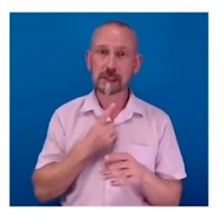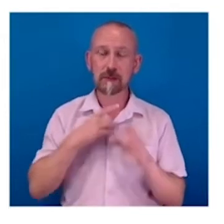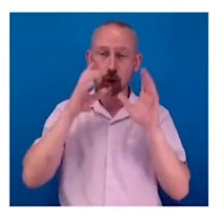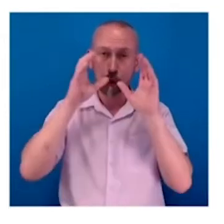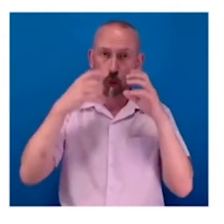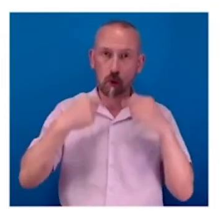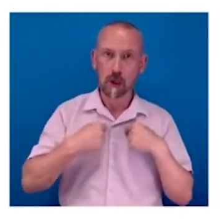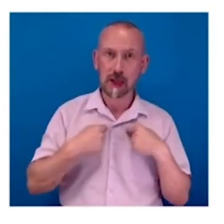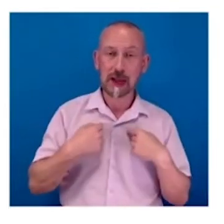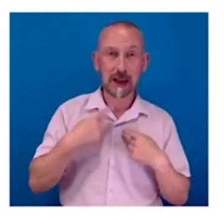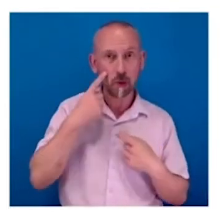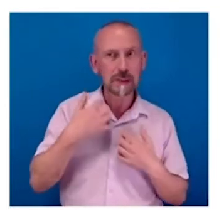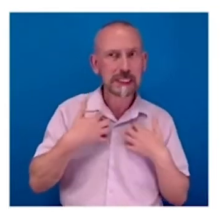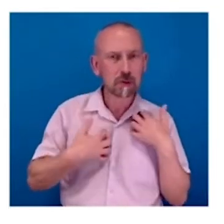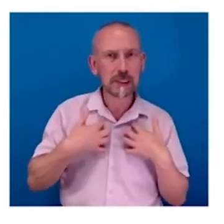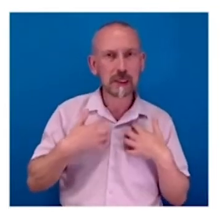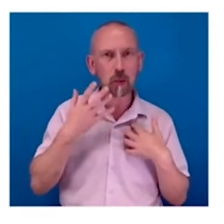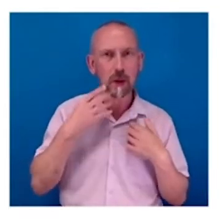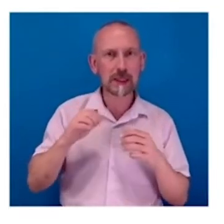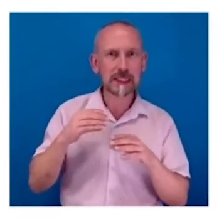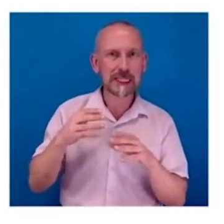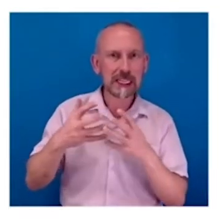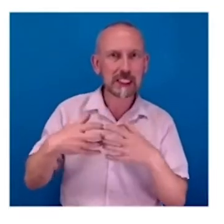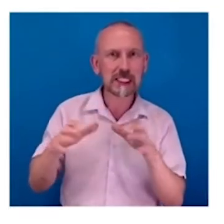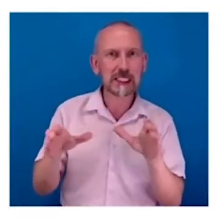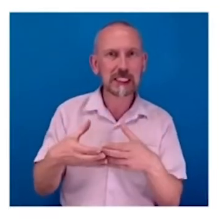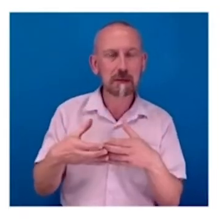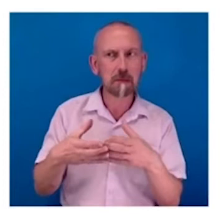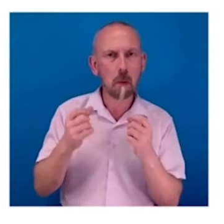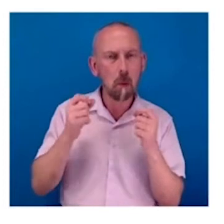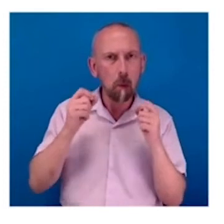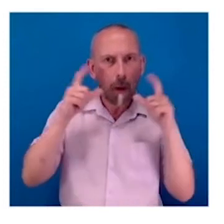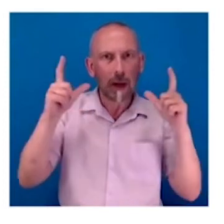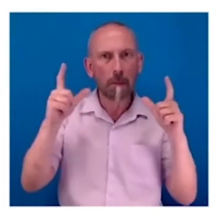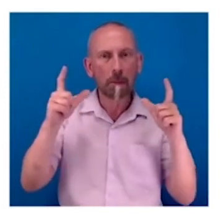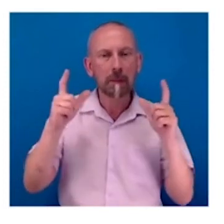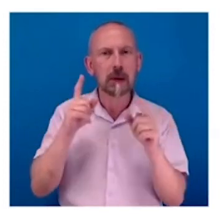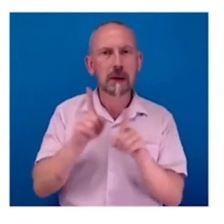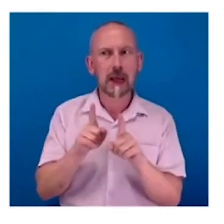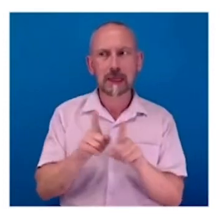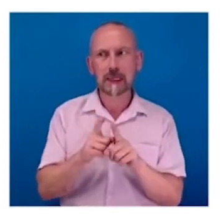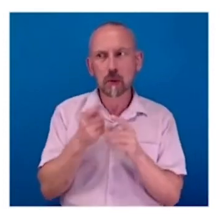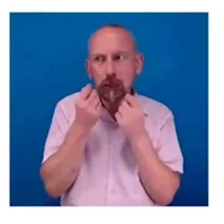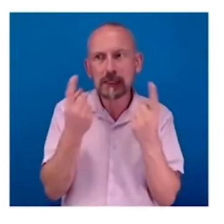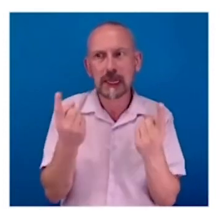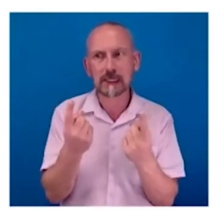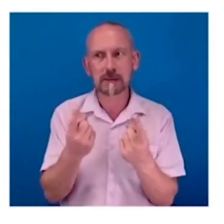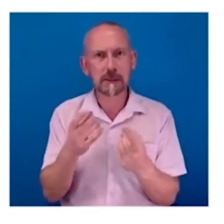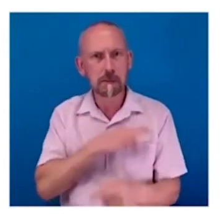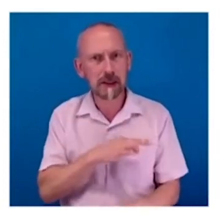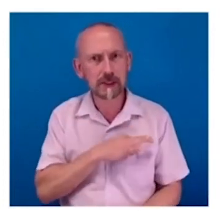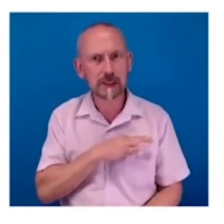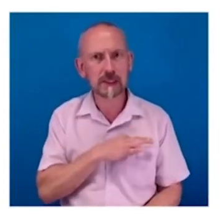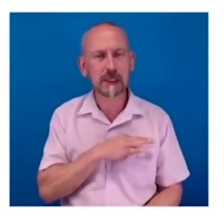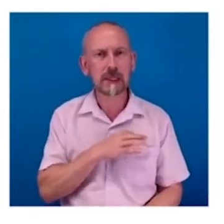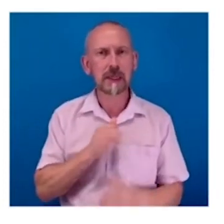understanding the impact and power that this has. The conversations we're having internally, I'm seeing